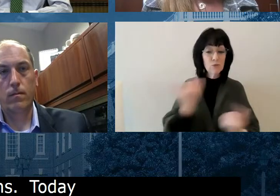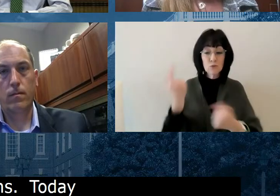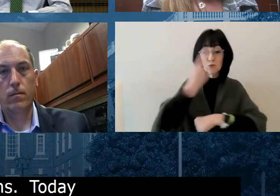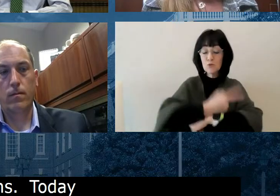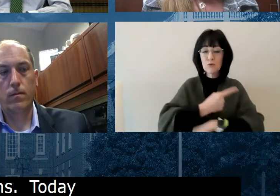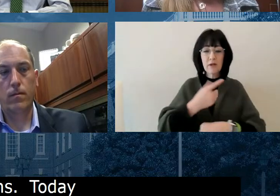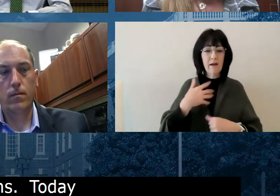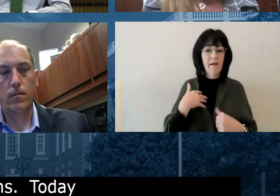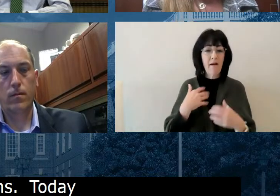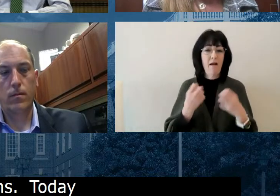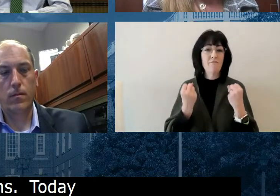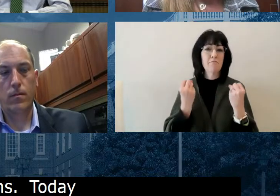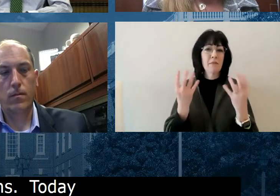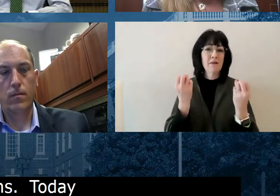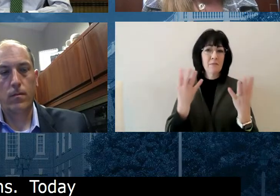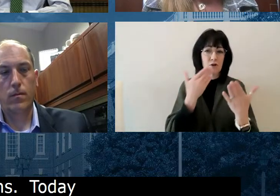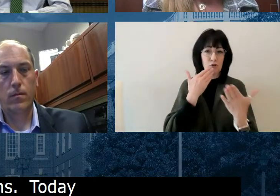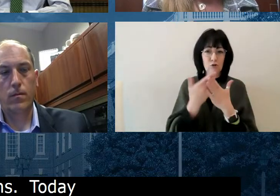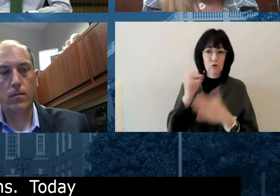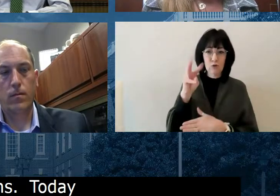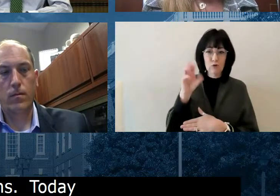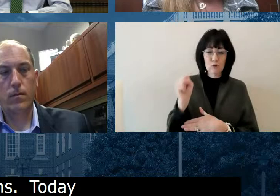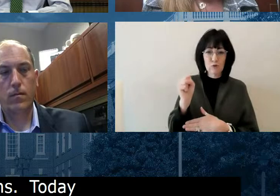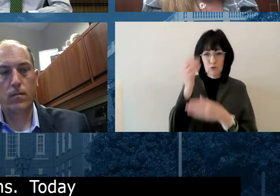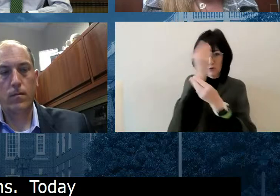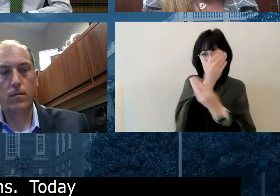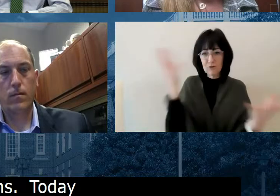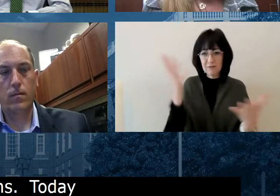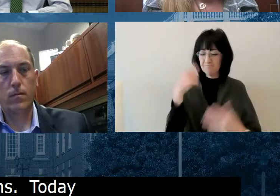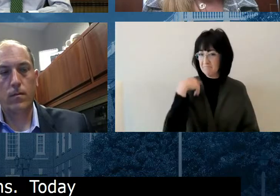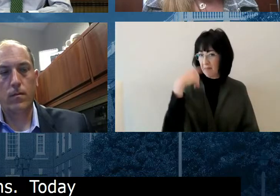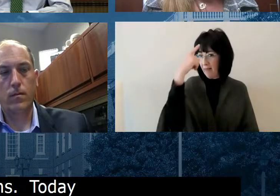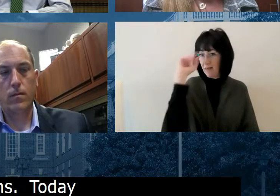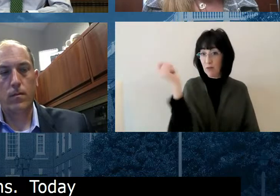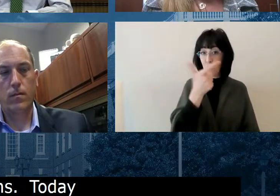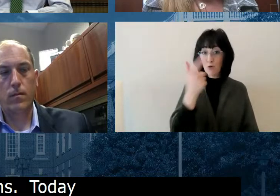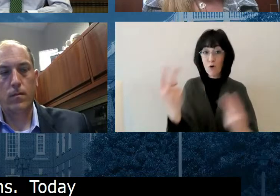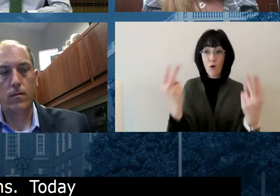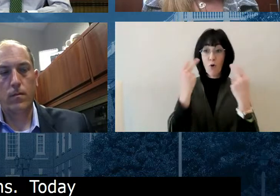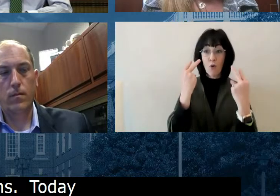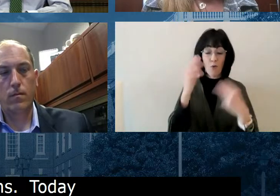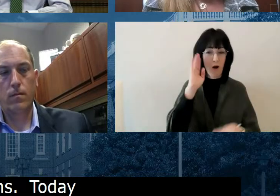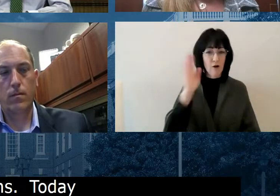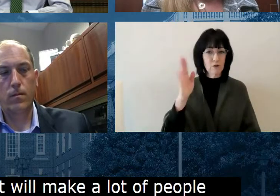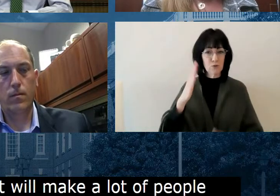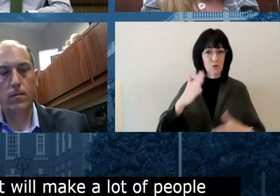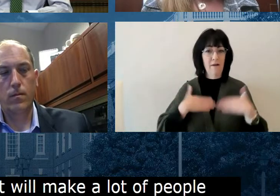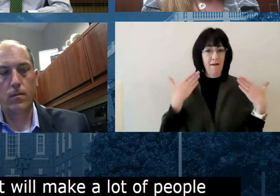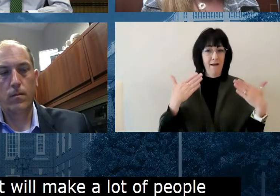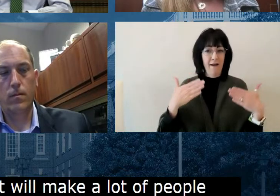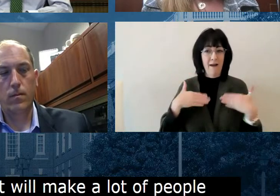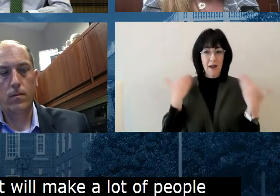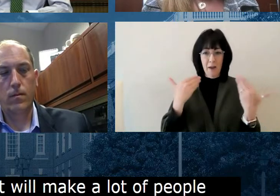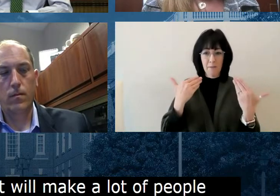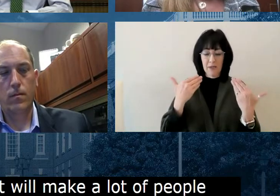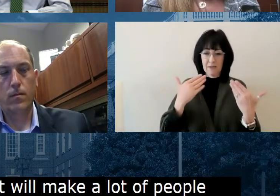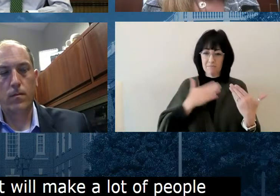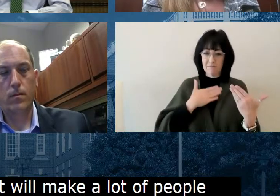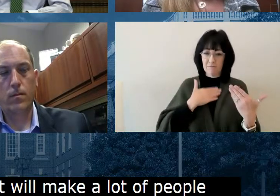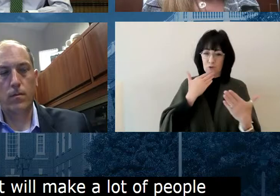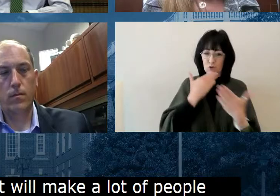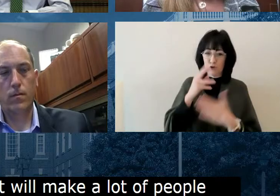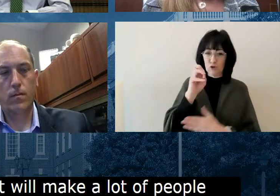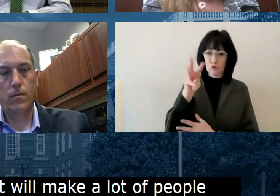I think it'll make a lot of people happy across the first state. It certainly makes me happy as your governor.